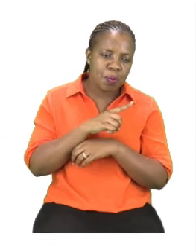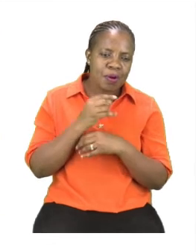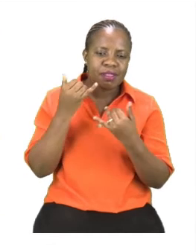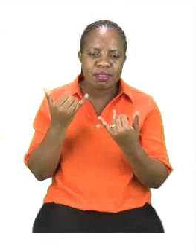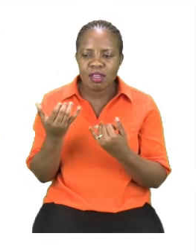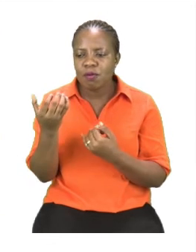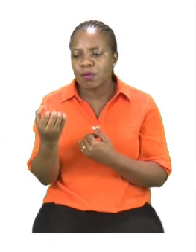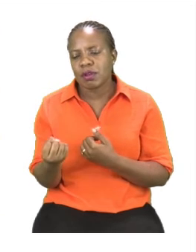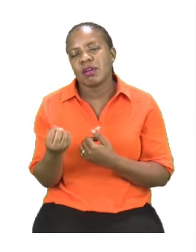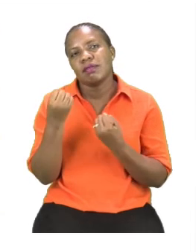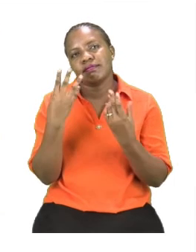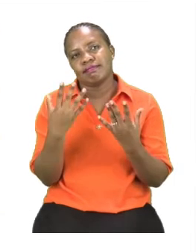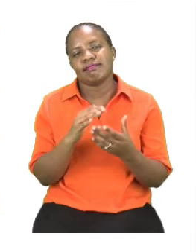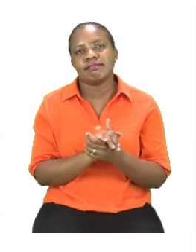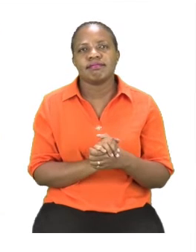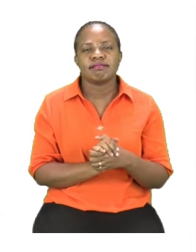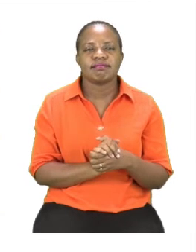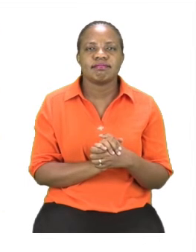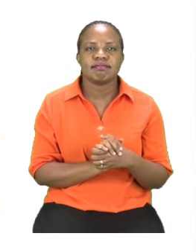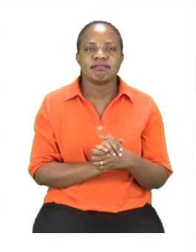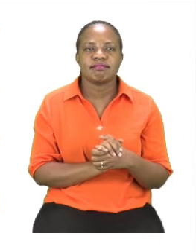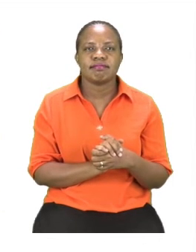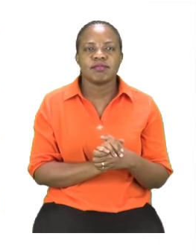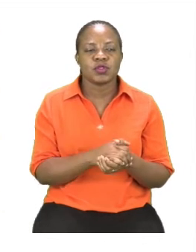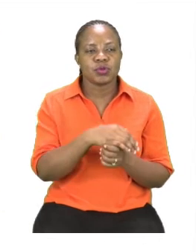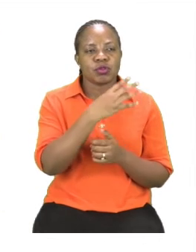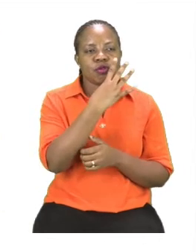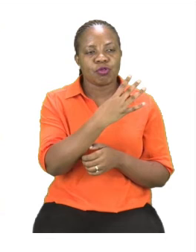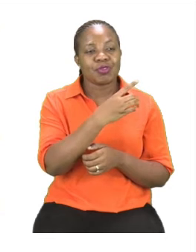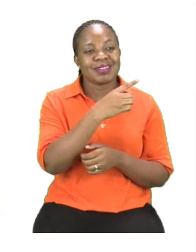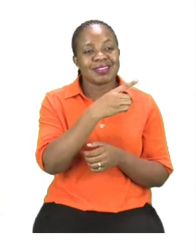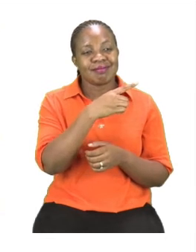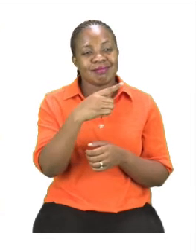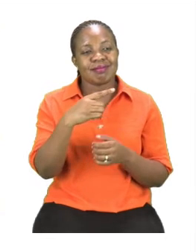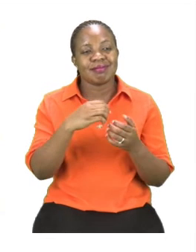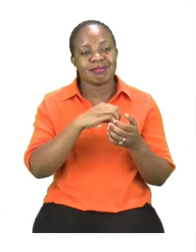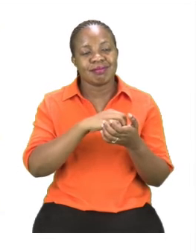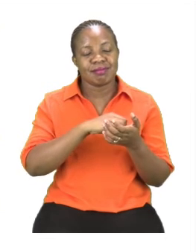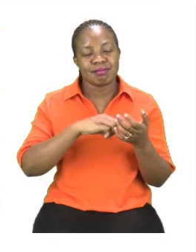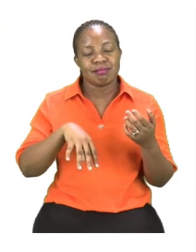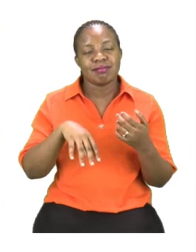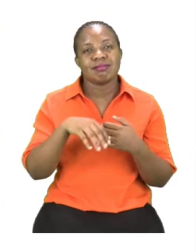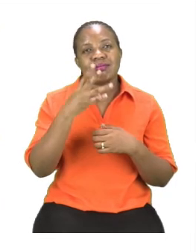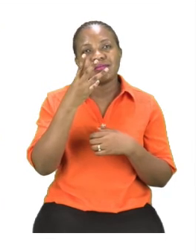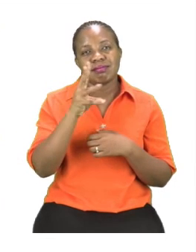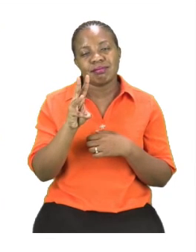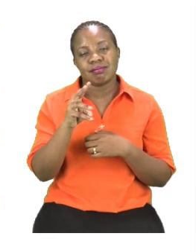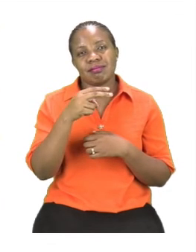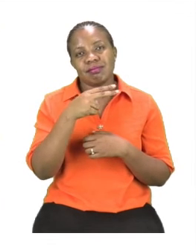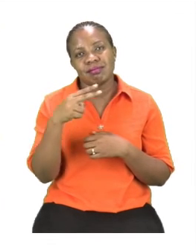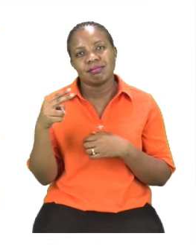and then we tried to replace them, and we still got the same answer. So our answer will say there